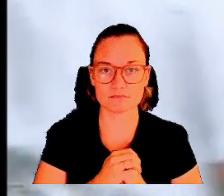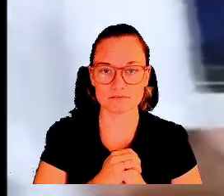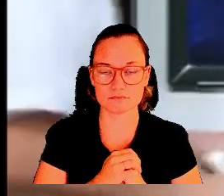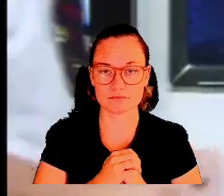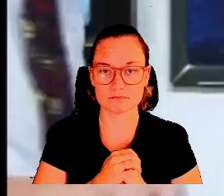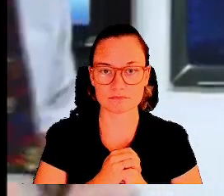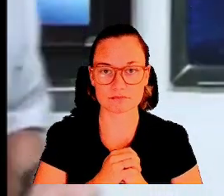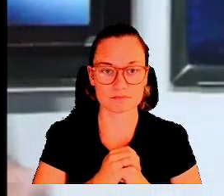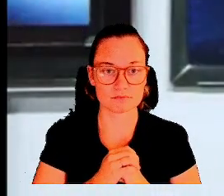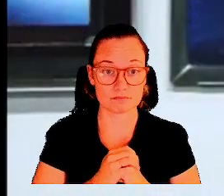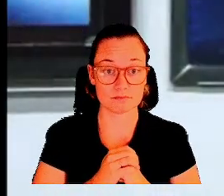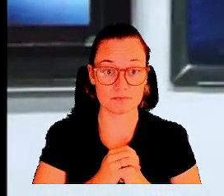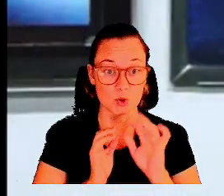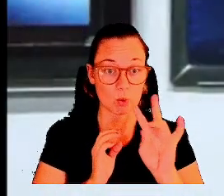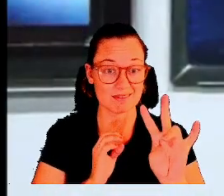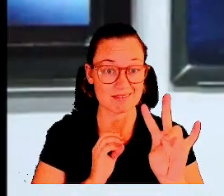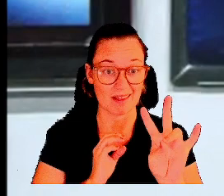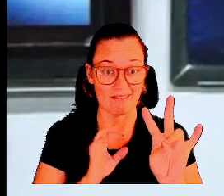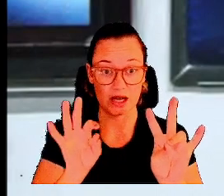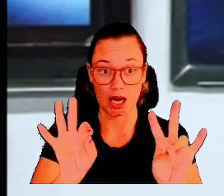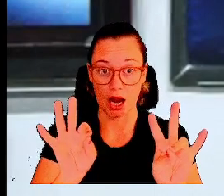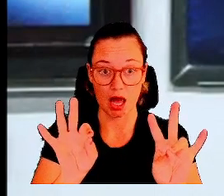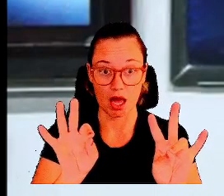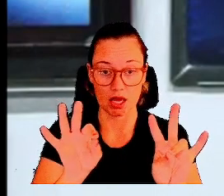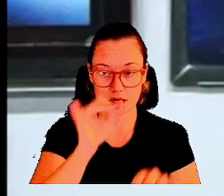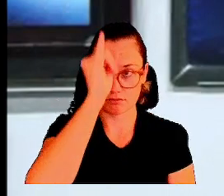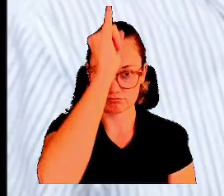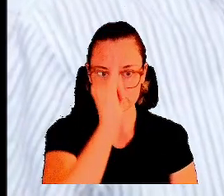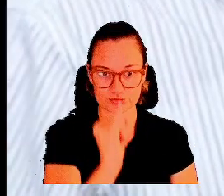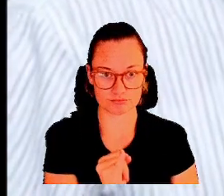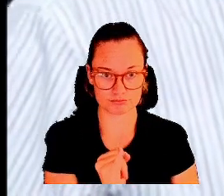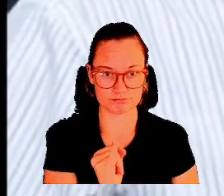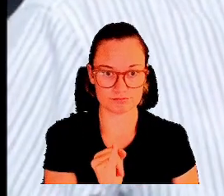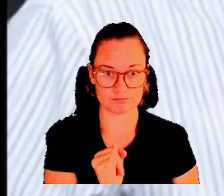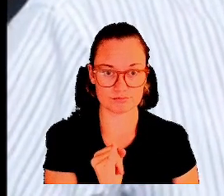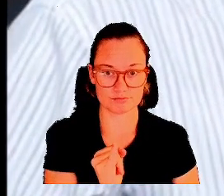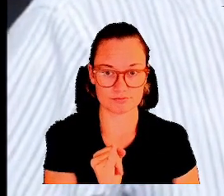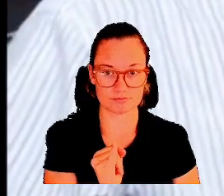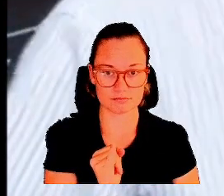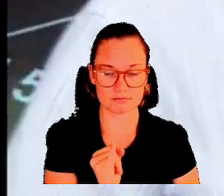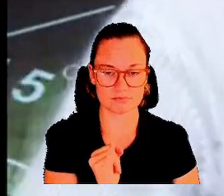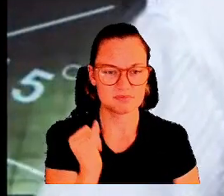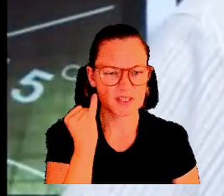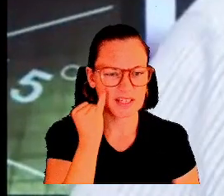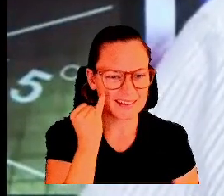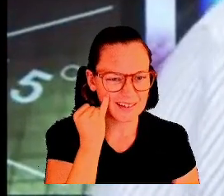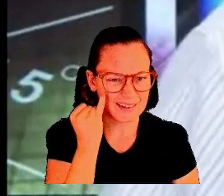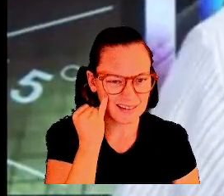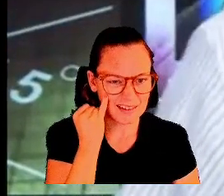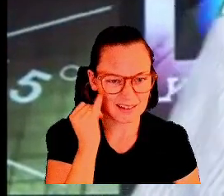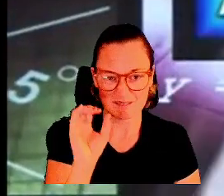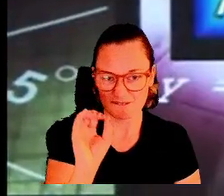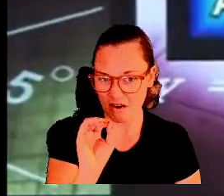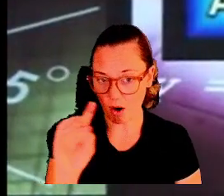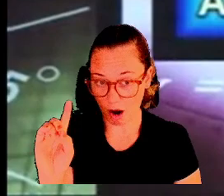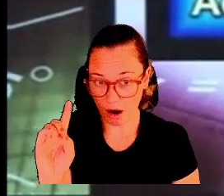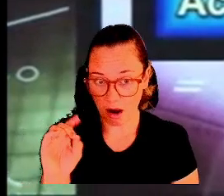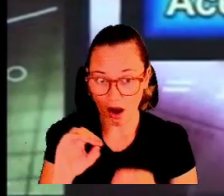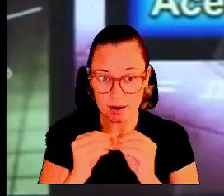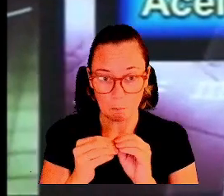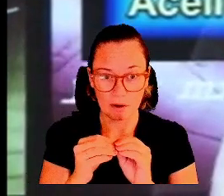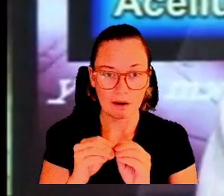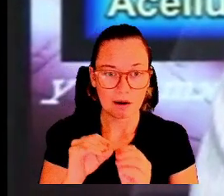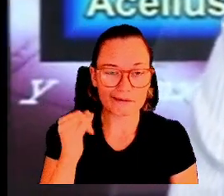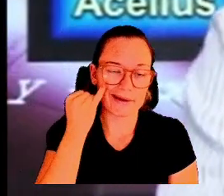there's the line that's right in the middle of my data. Now, if I had an odd number of numbers, like 5